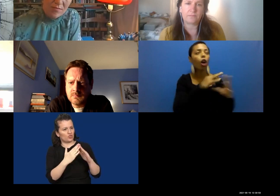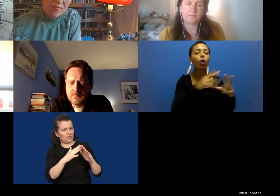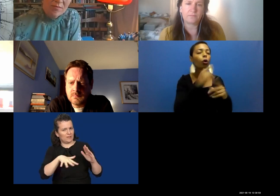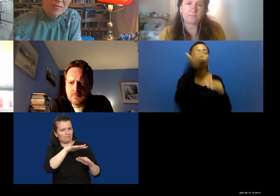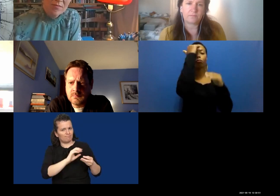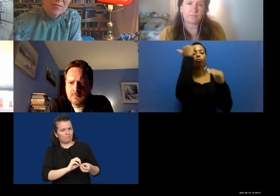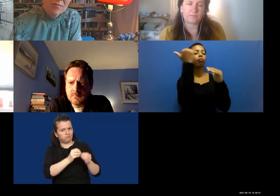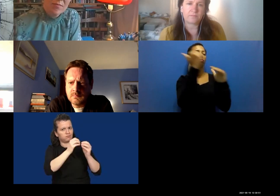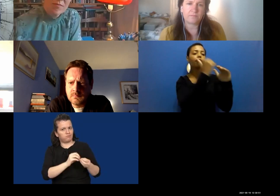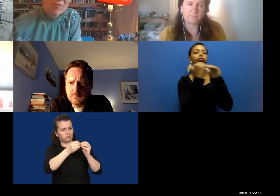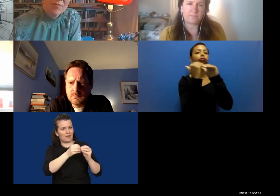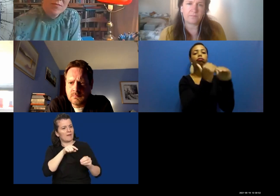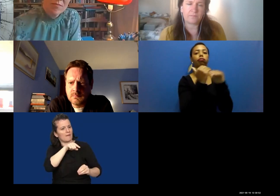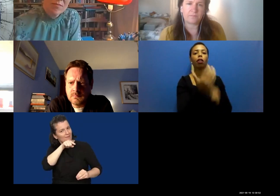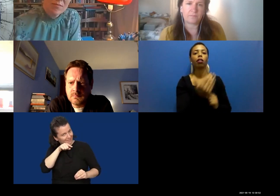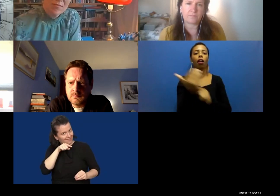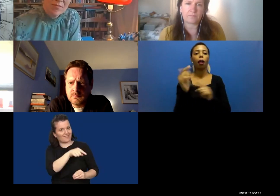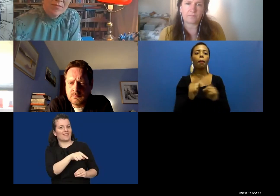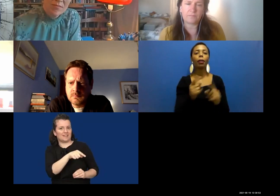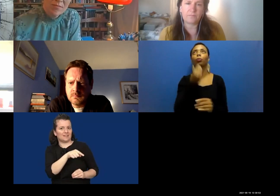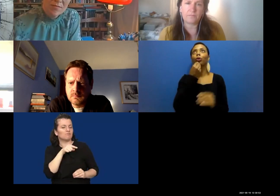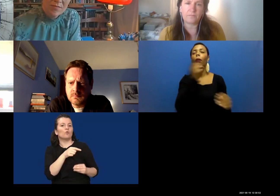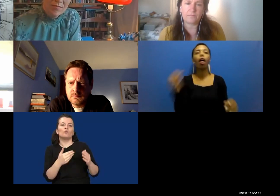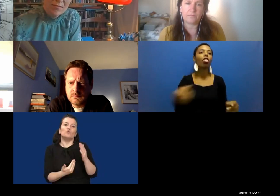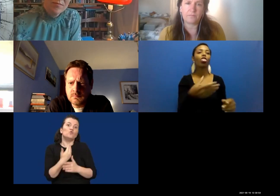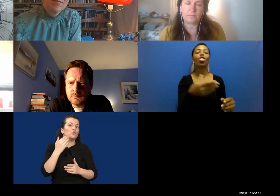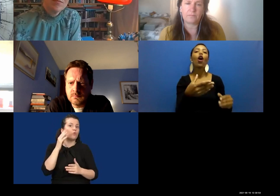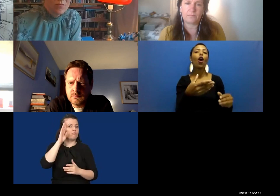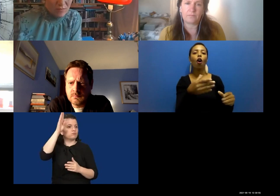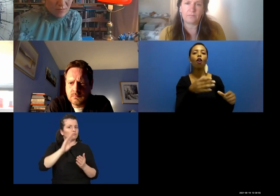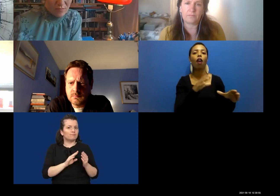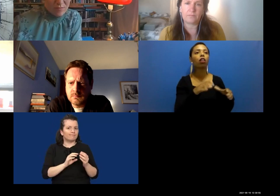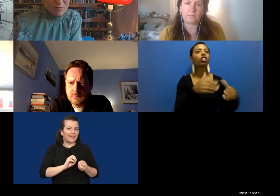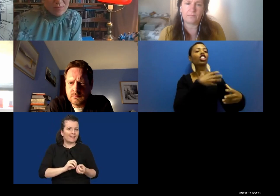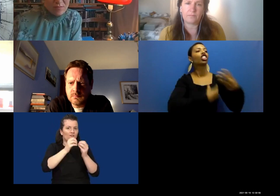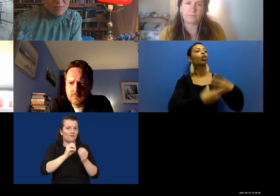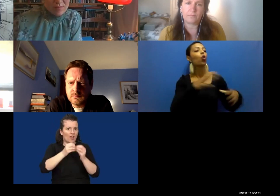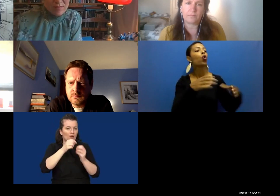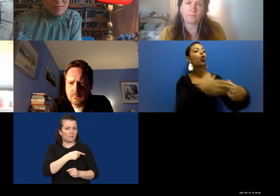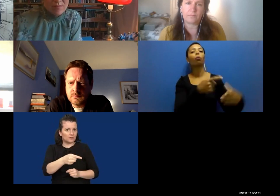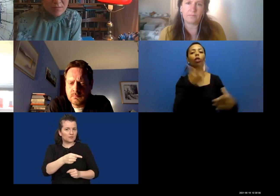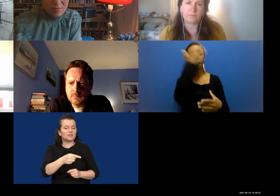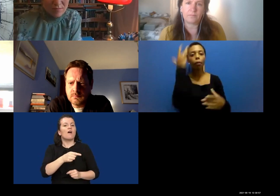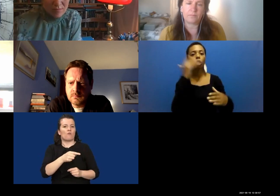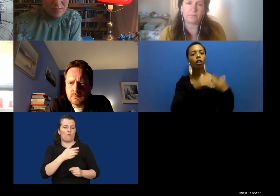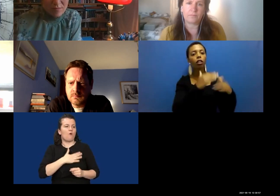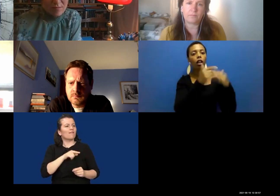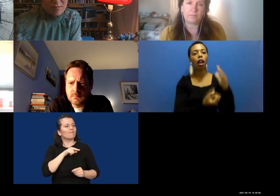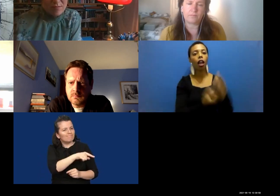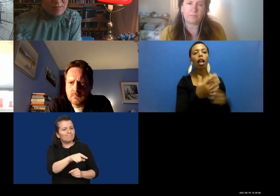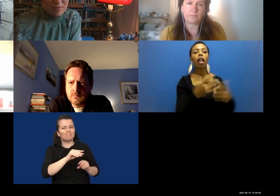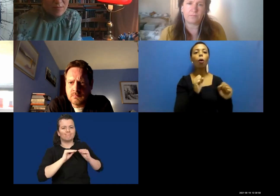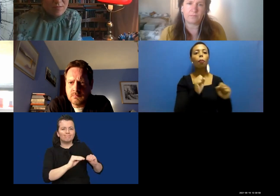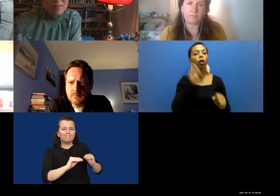and the next generation of developers. And ideally, I would like to see curricula, I'd like to see